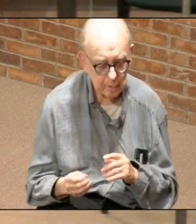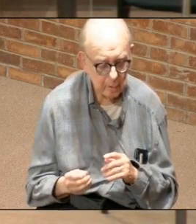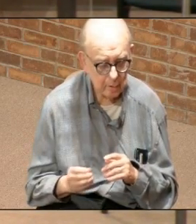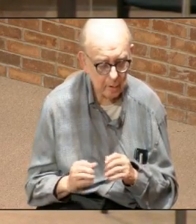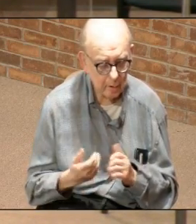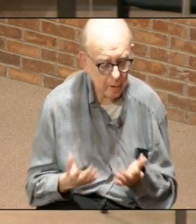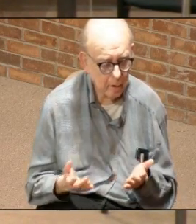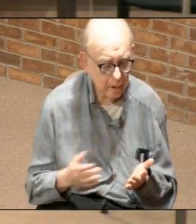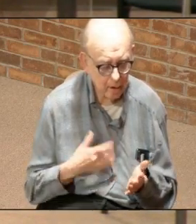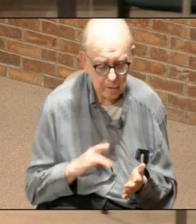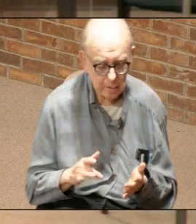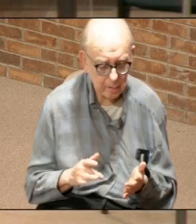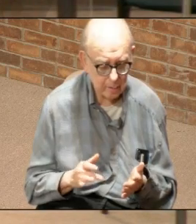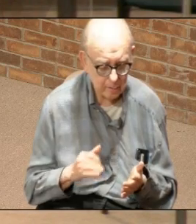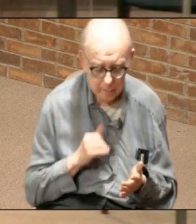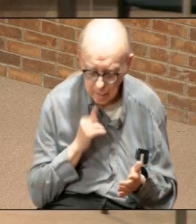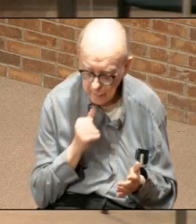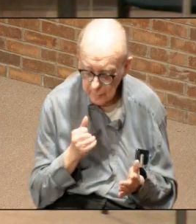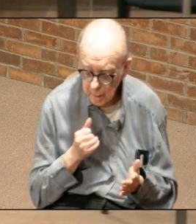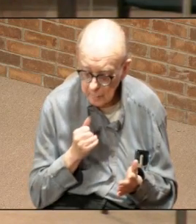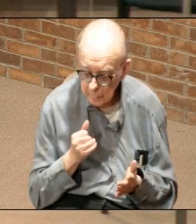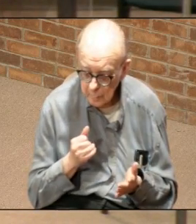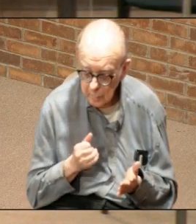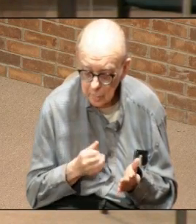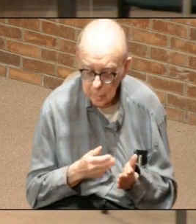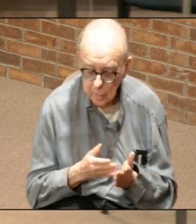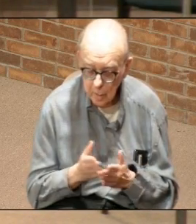hurting. I haven't been through it